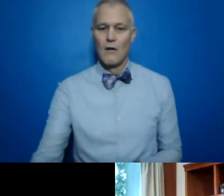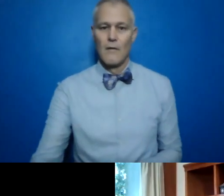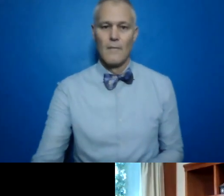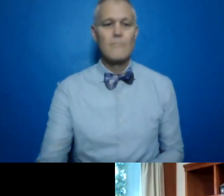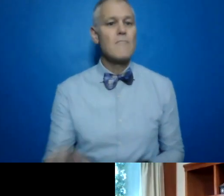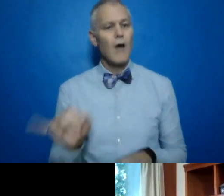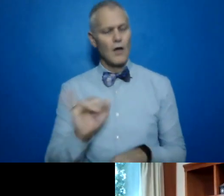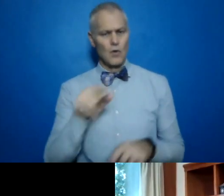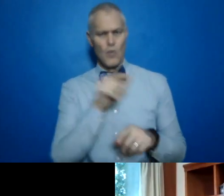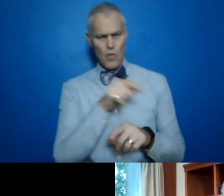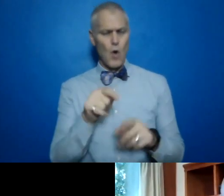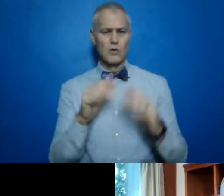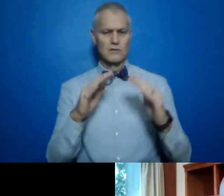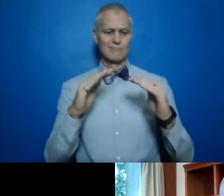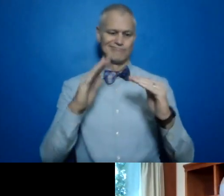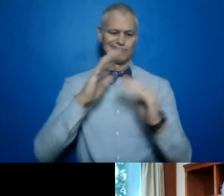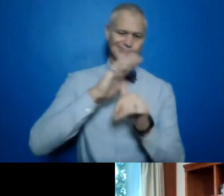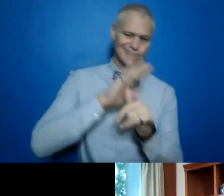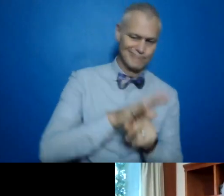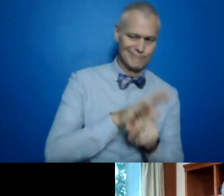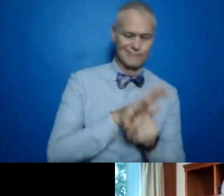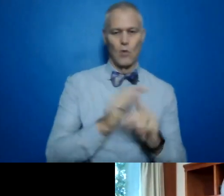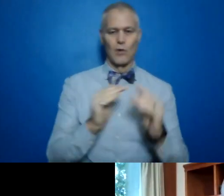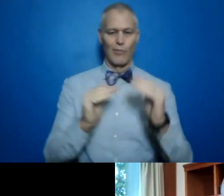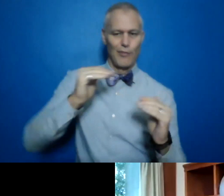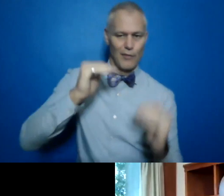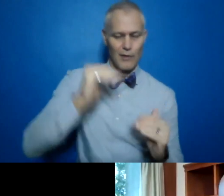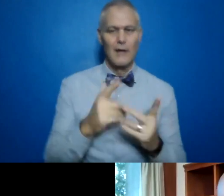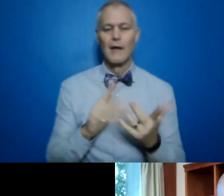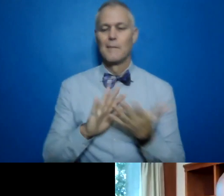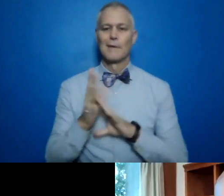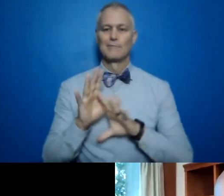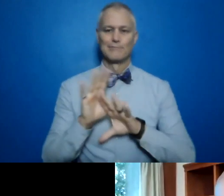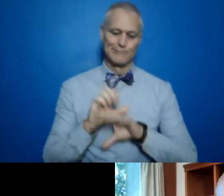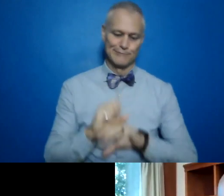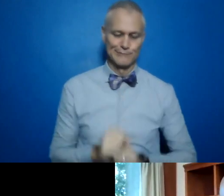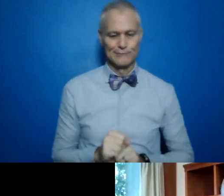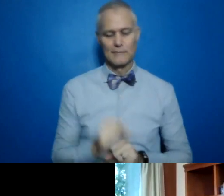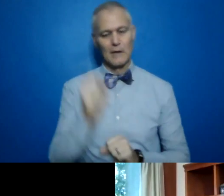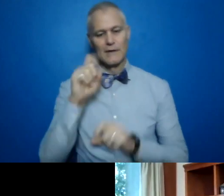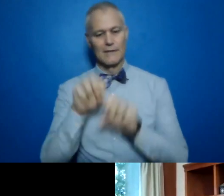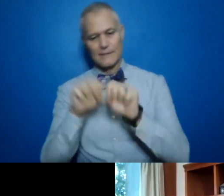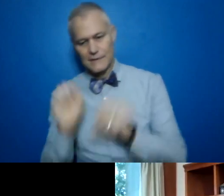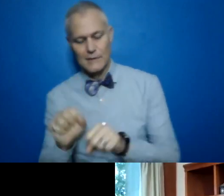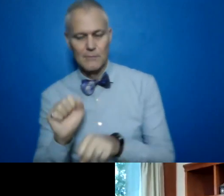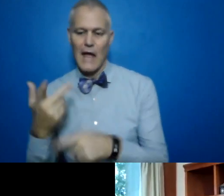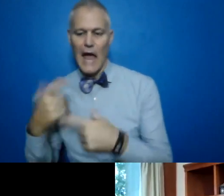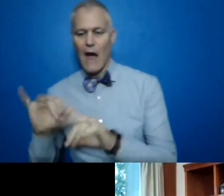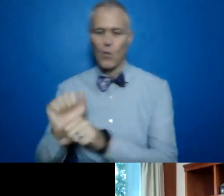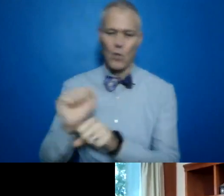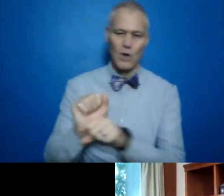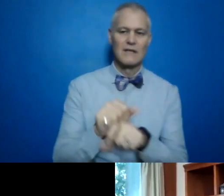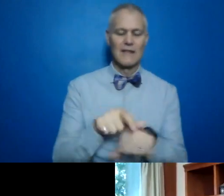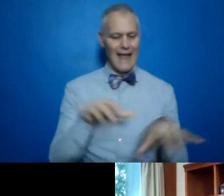having habituated themselves to the narrative and understanding the way that the systems work, they act in